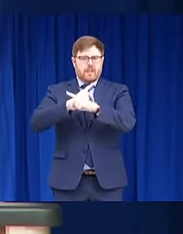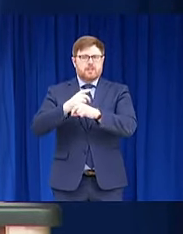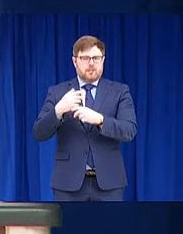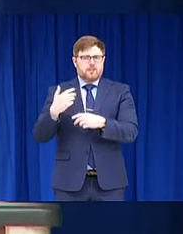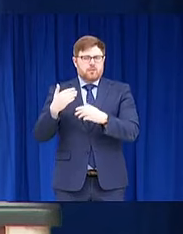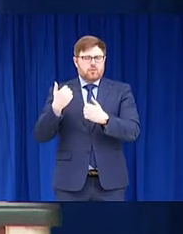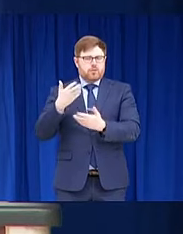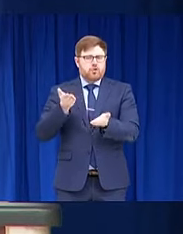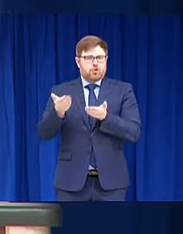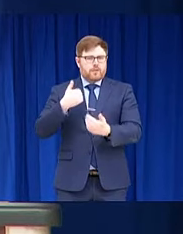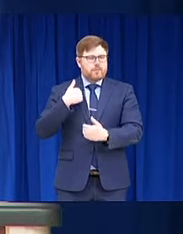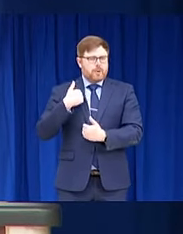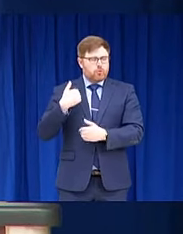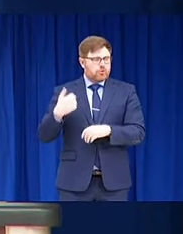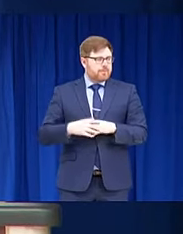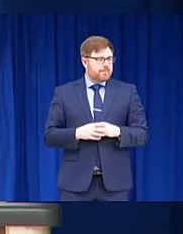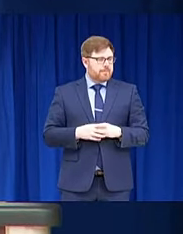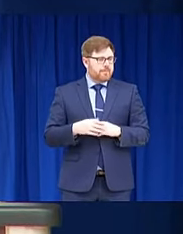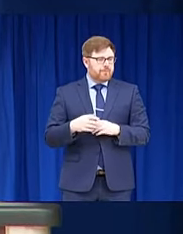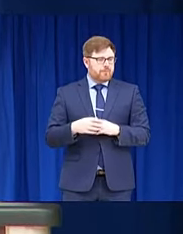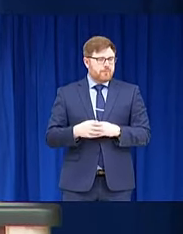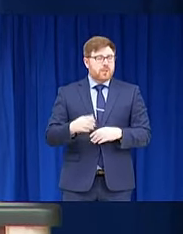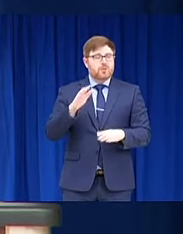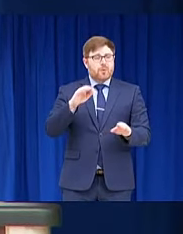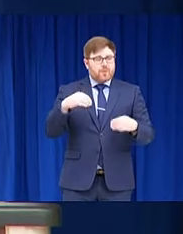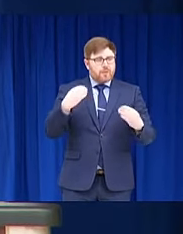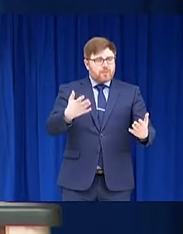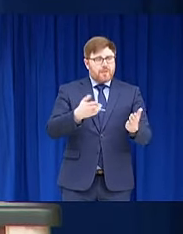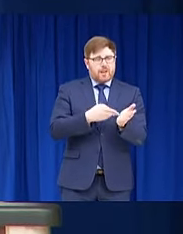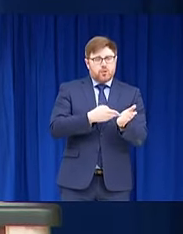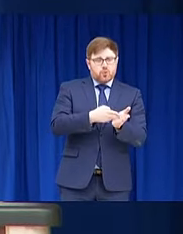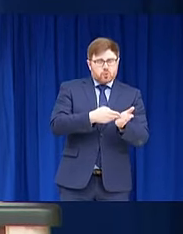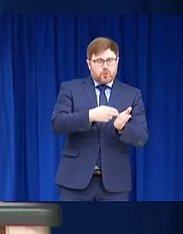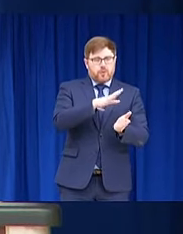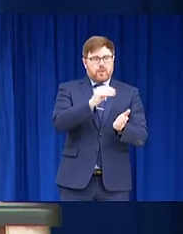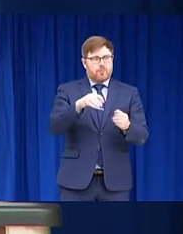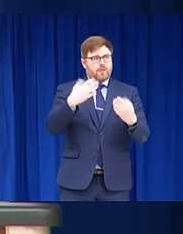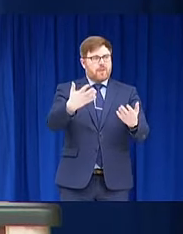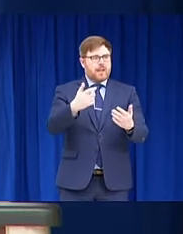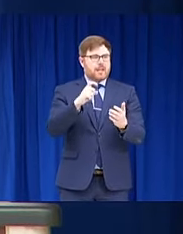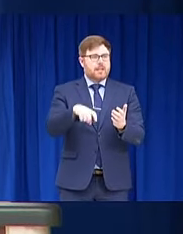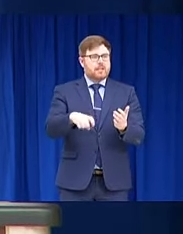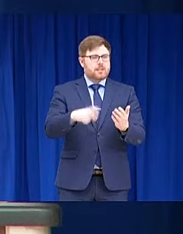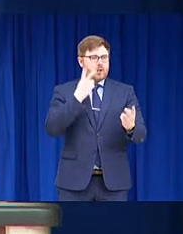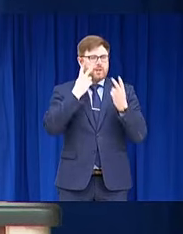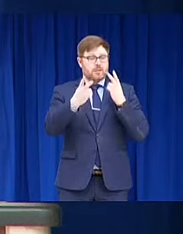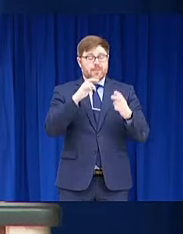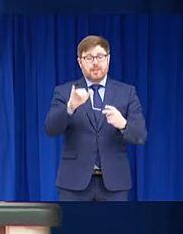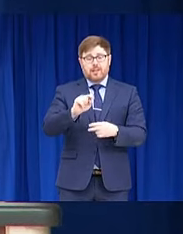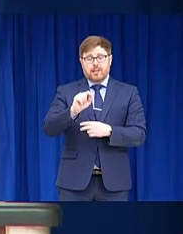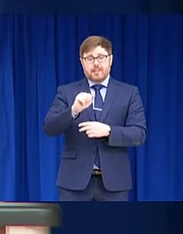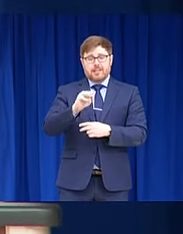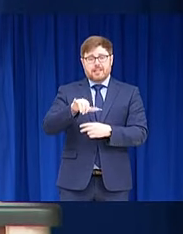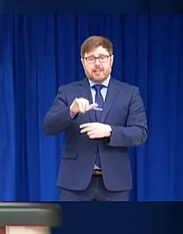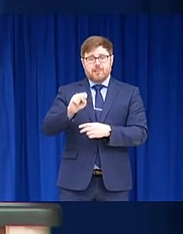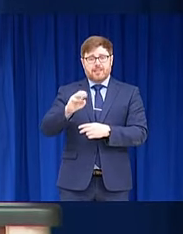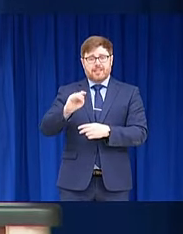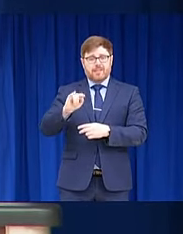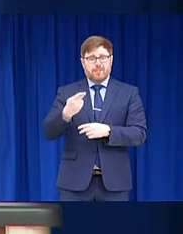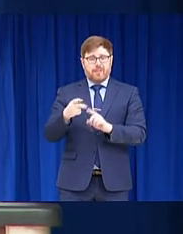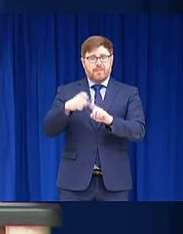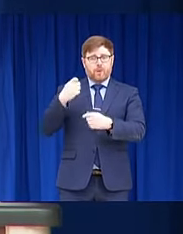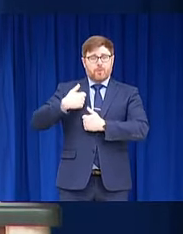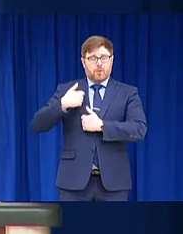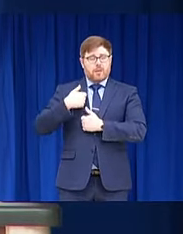who have lived their truth and provided necessary visibility, like Tammy Smith from the Army and Trish Rose and